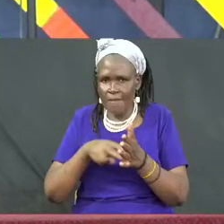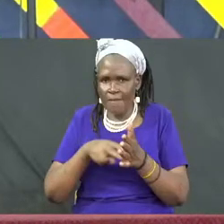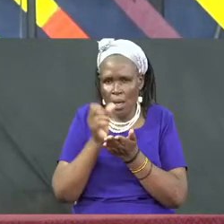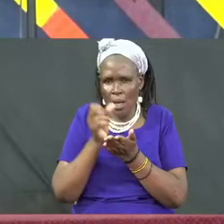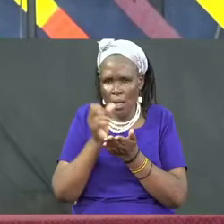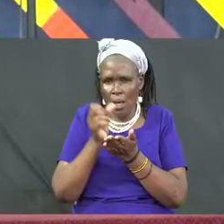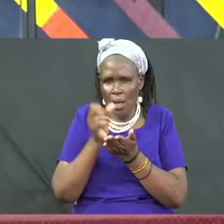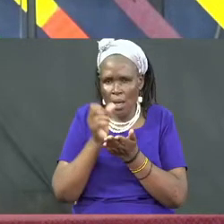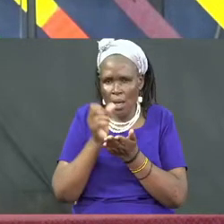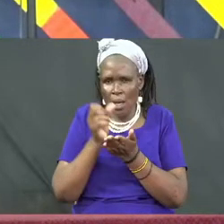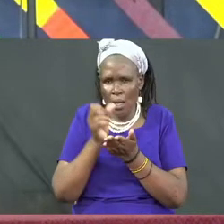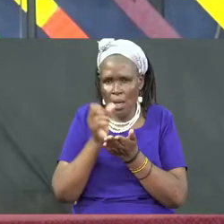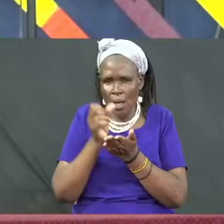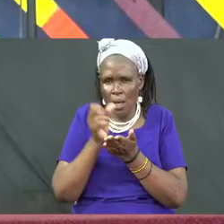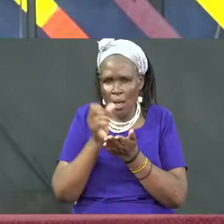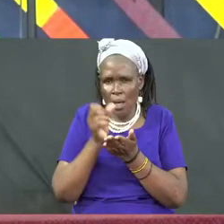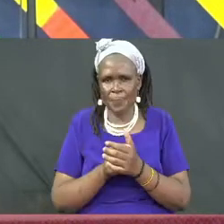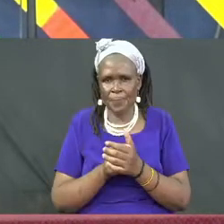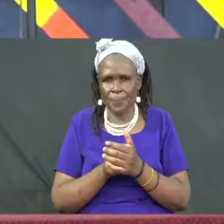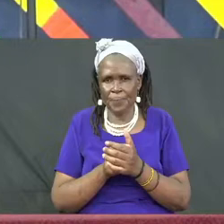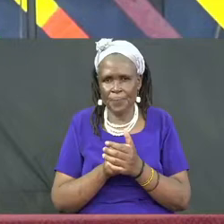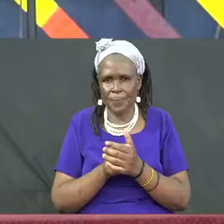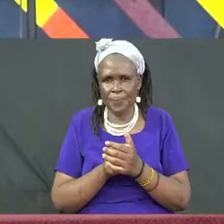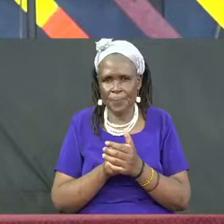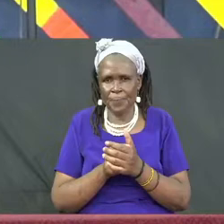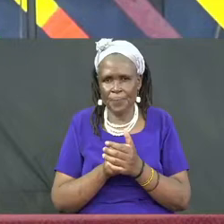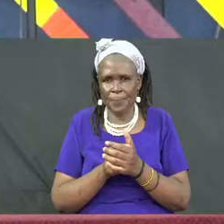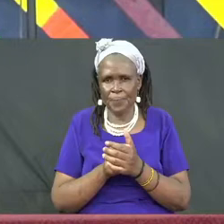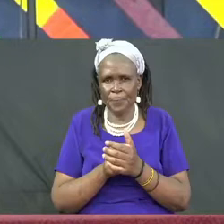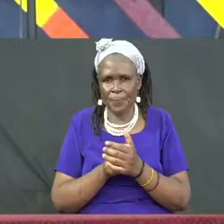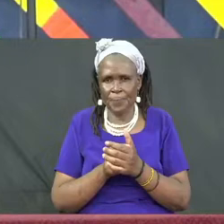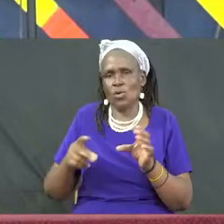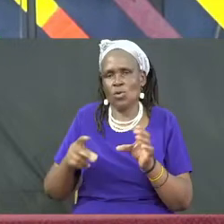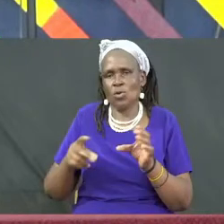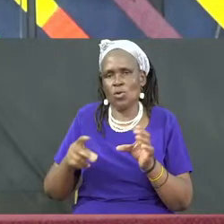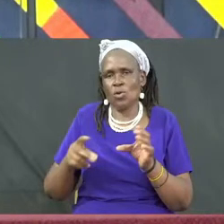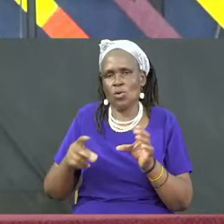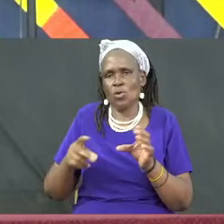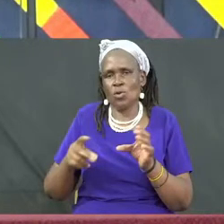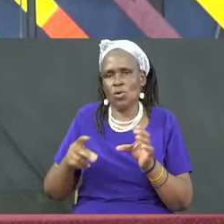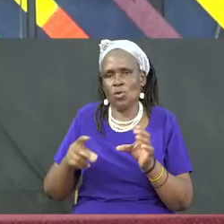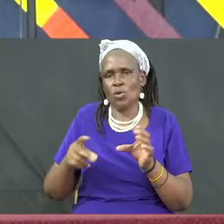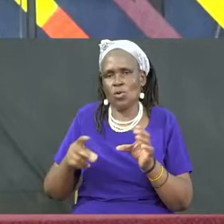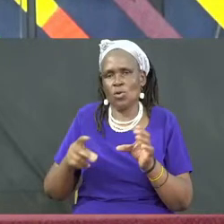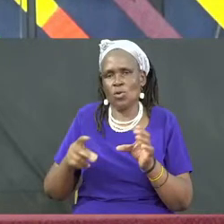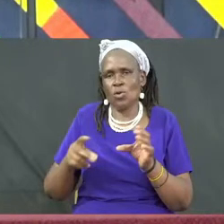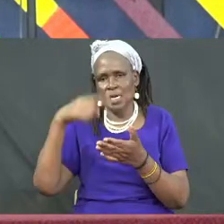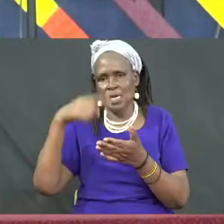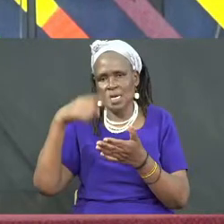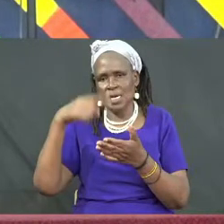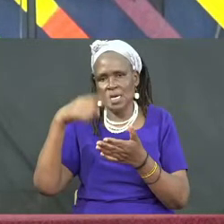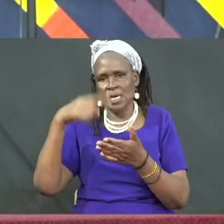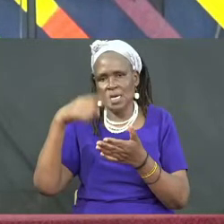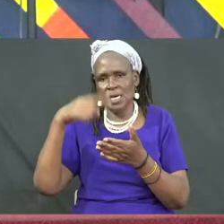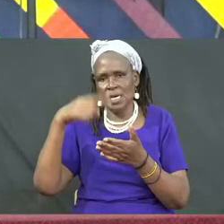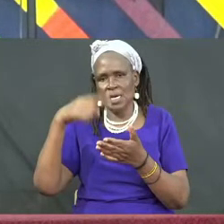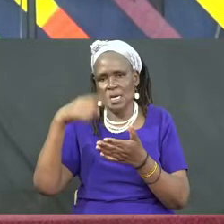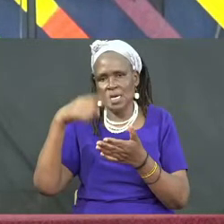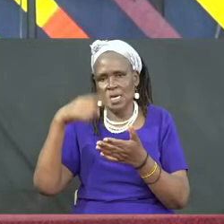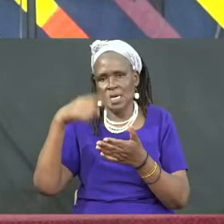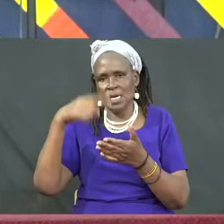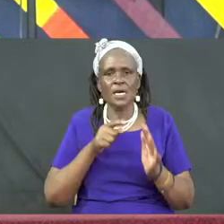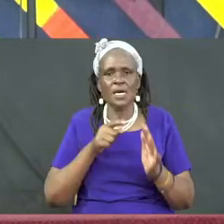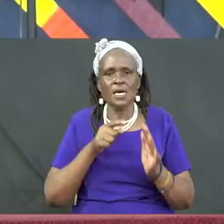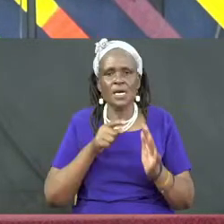So let's look at the first of that enemy and their success through perseverance. In